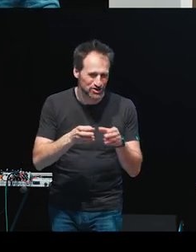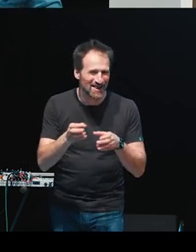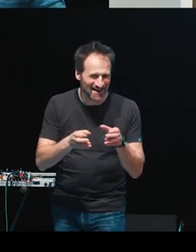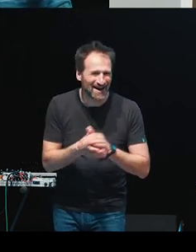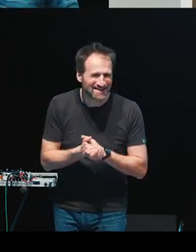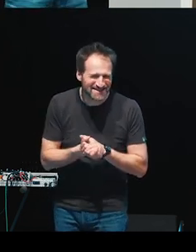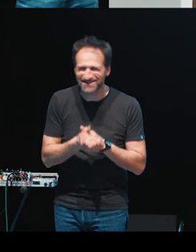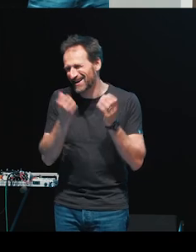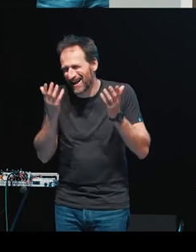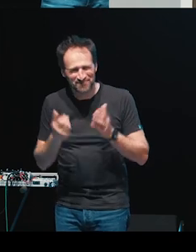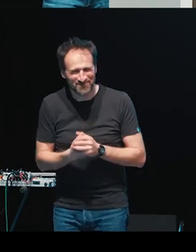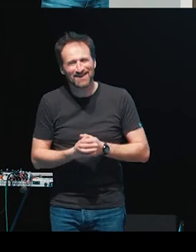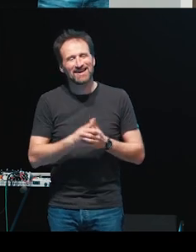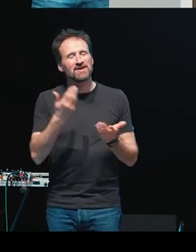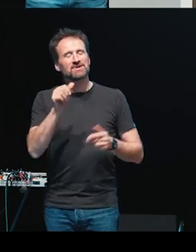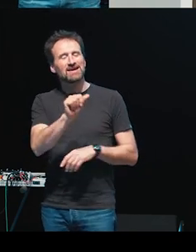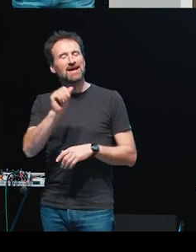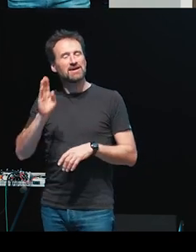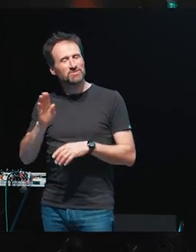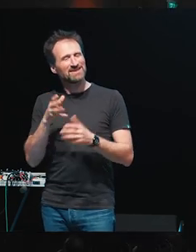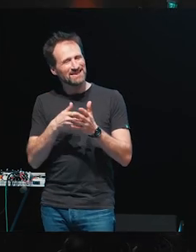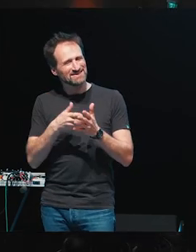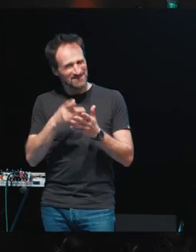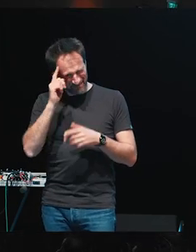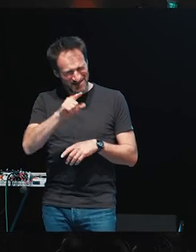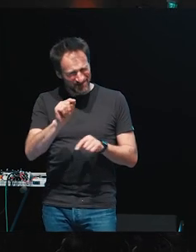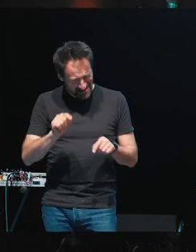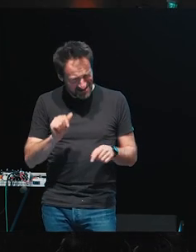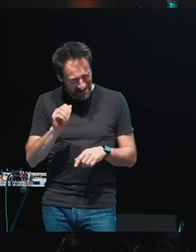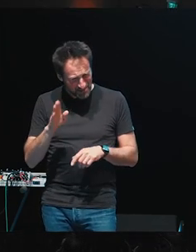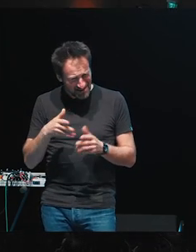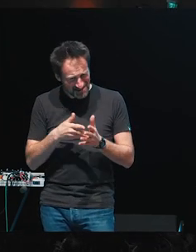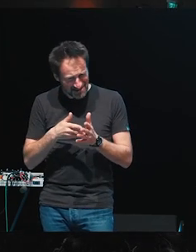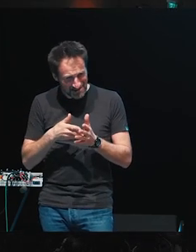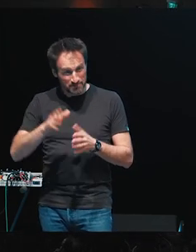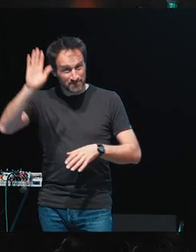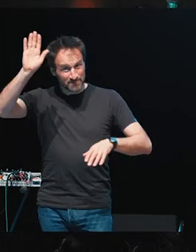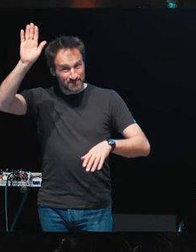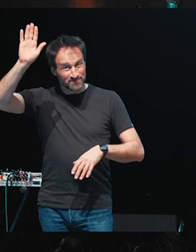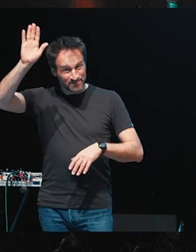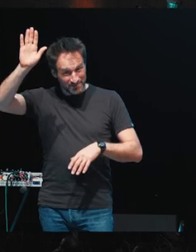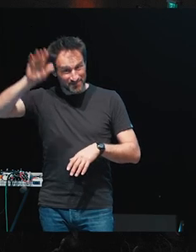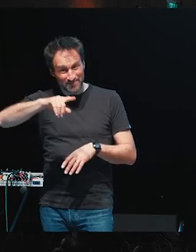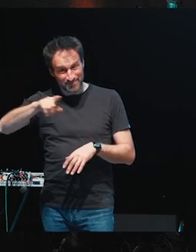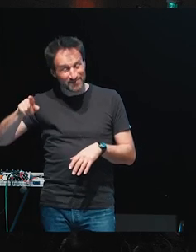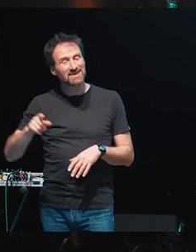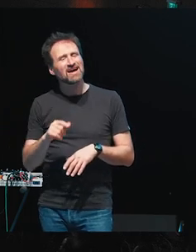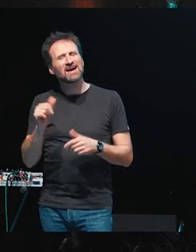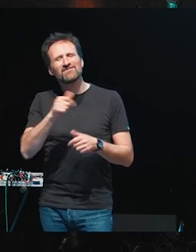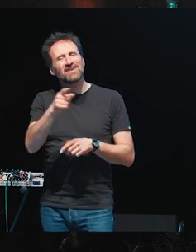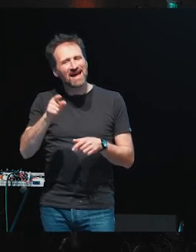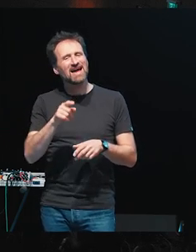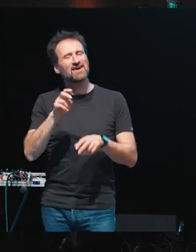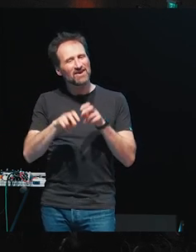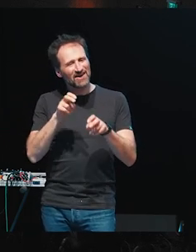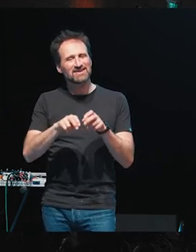So what is A/B testing? How many of you here know what A/B testing is? OK, keep your hands up. How many of you are